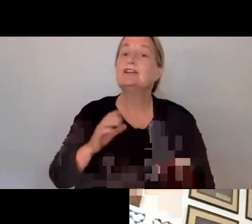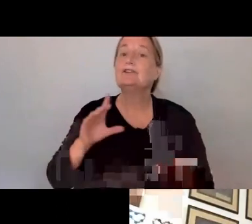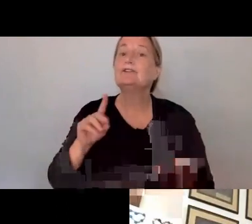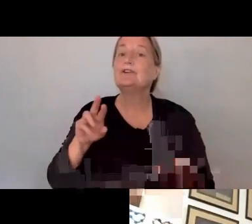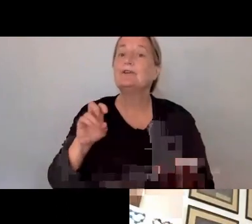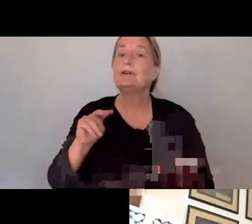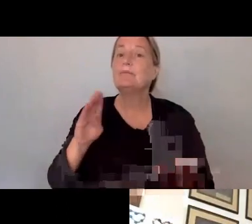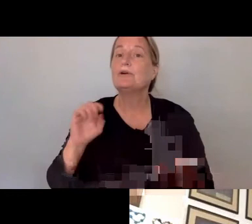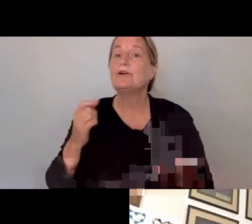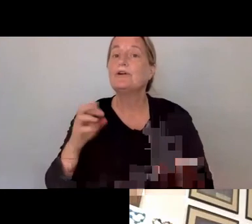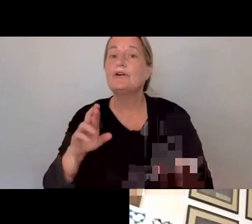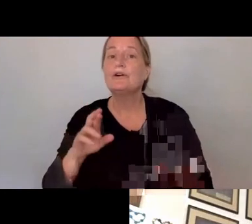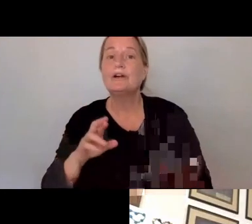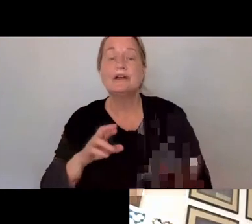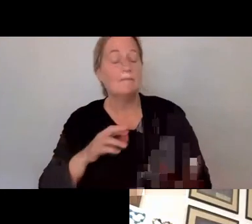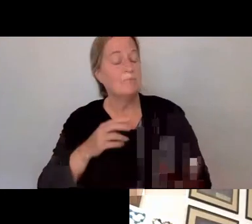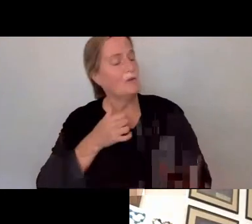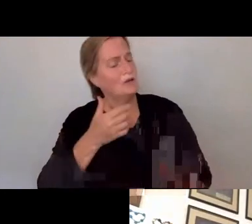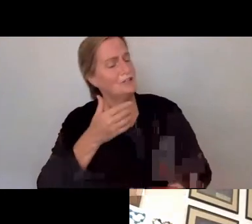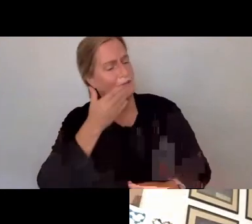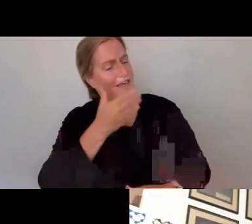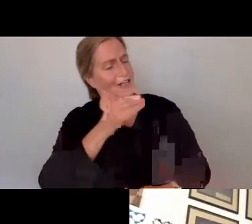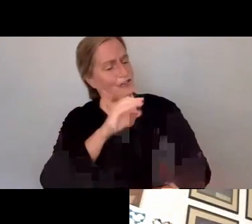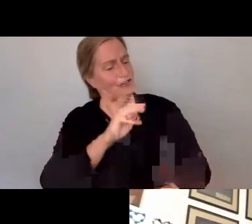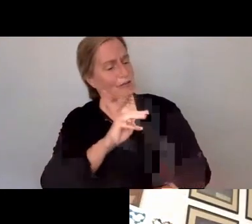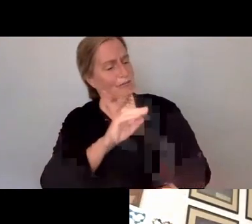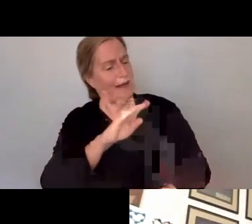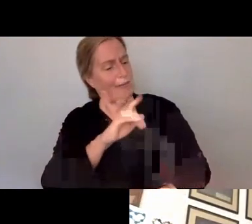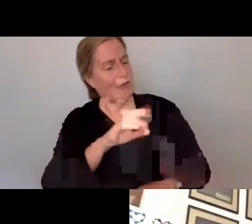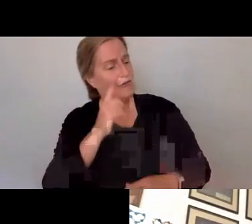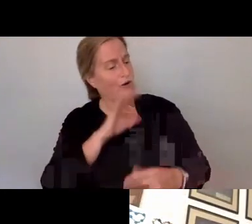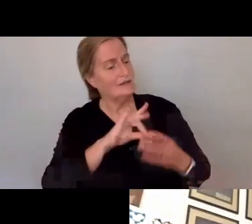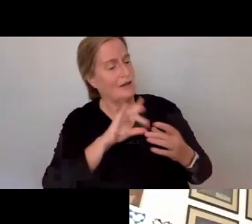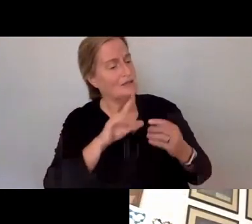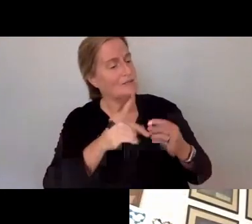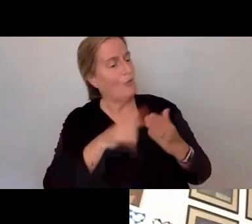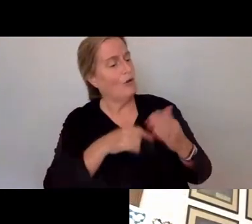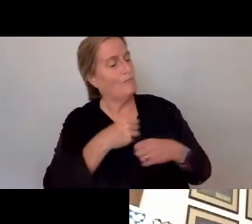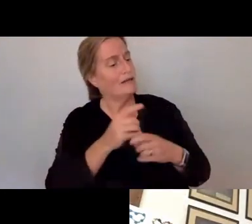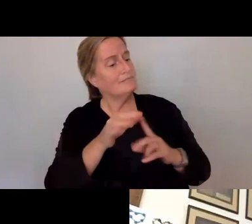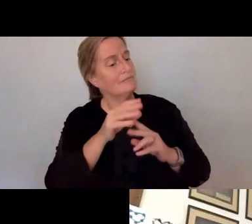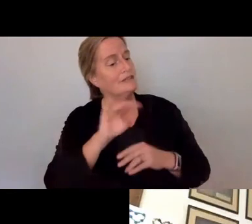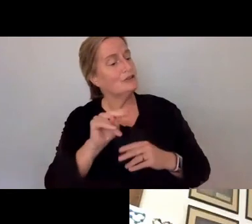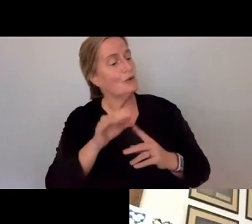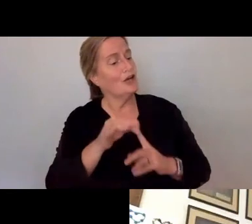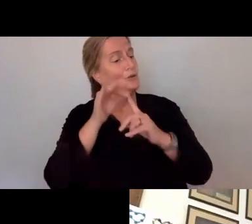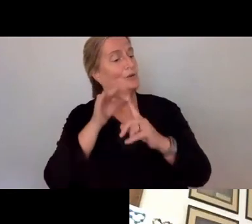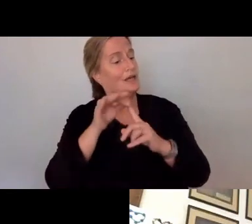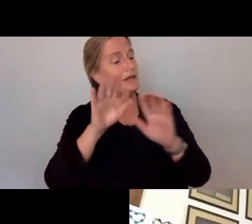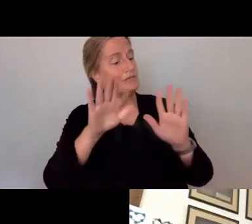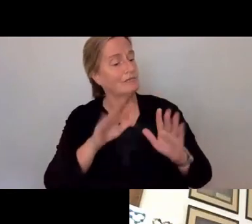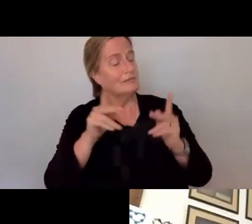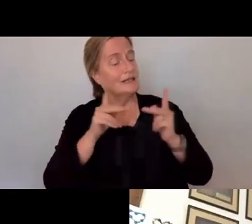which, make us unique and make us a special place to live. Oh, yeah. All right, so we're gonna